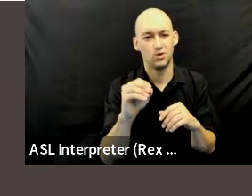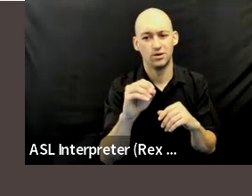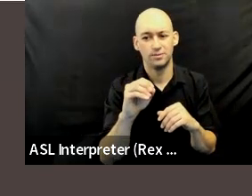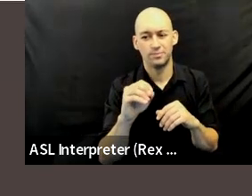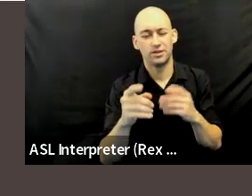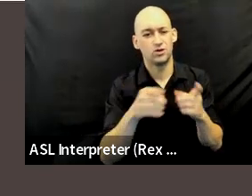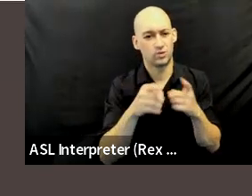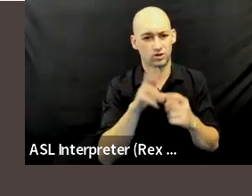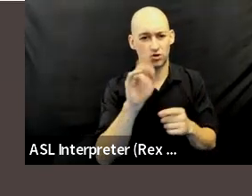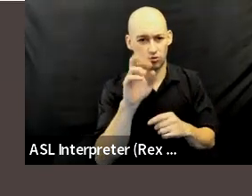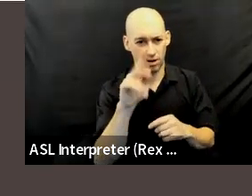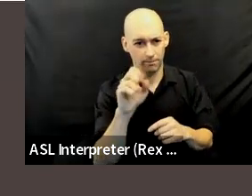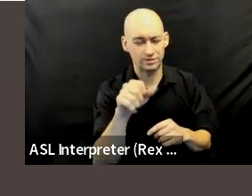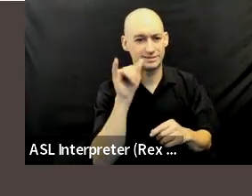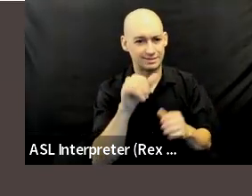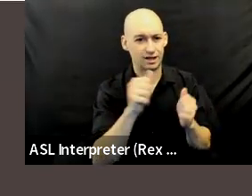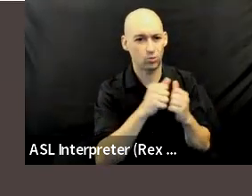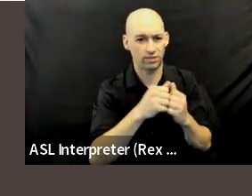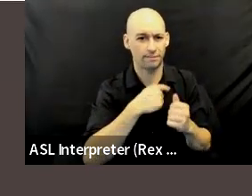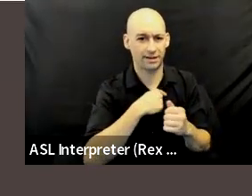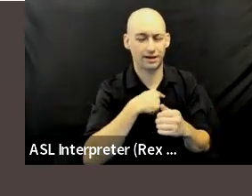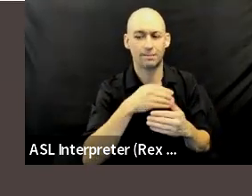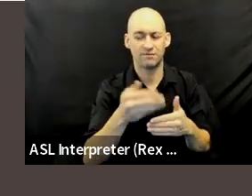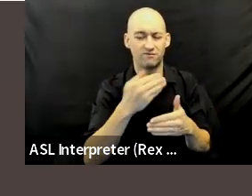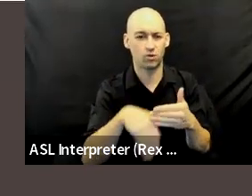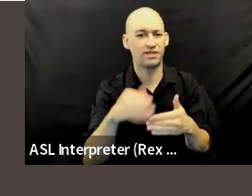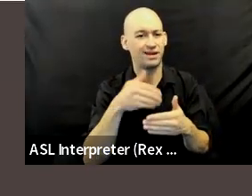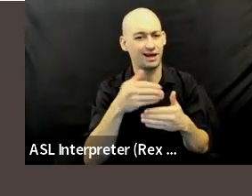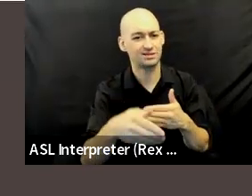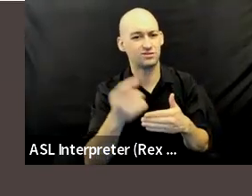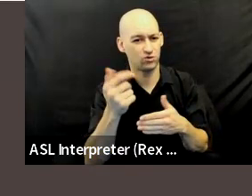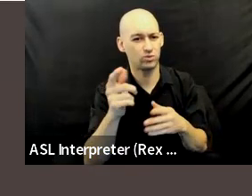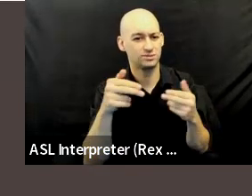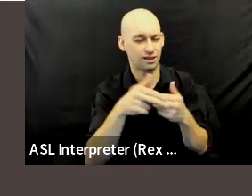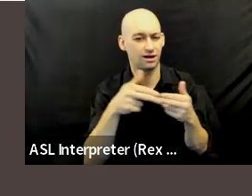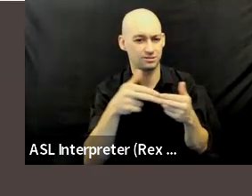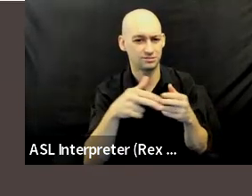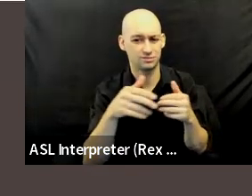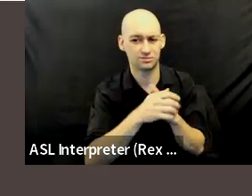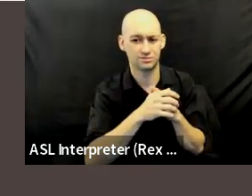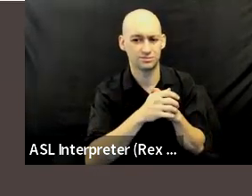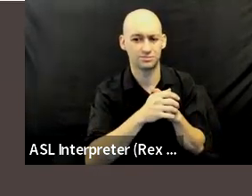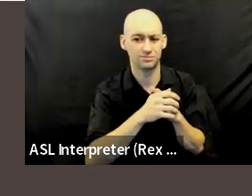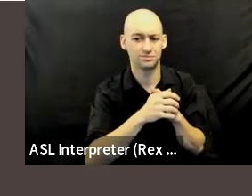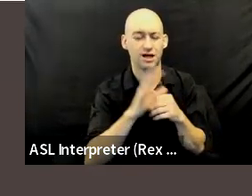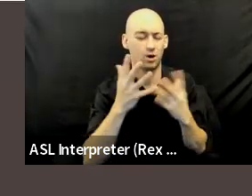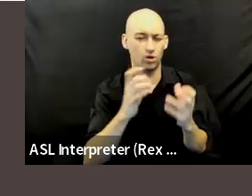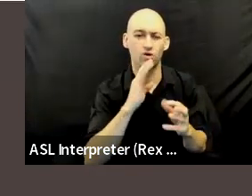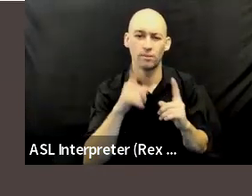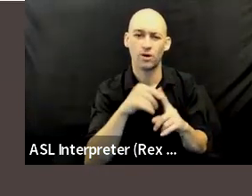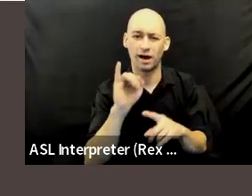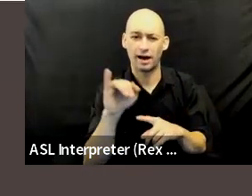Director Roberts is going to stay with me for the next couple of slides, if you don't mind, Gloria, because I want to talk about the I-10. And I know